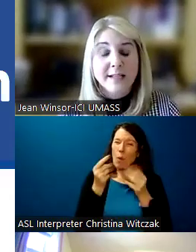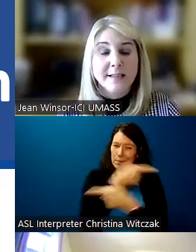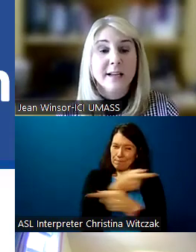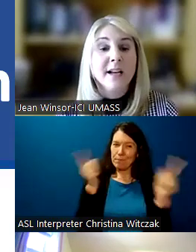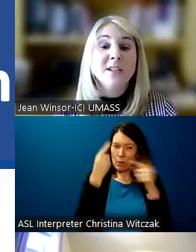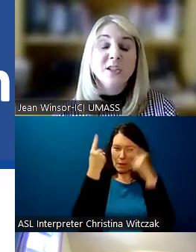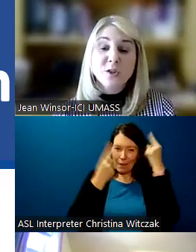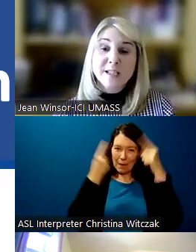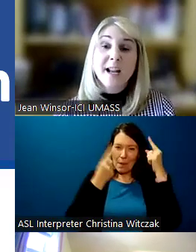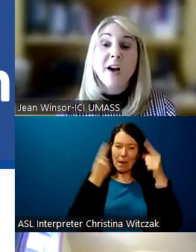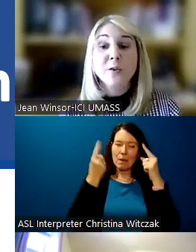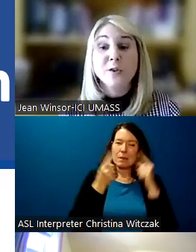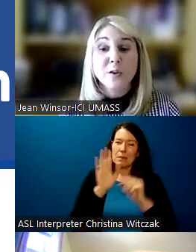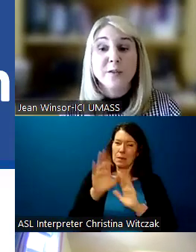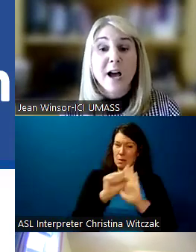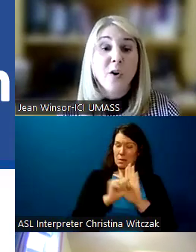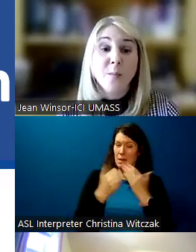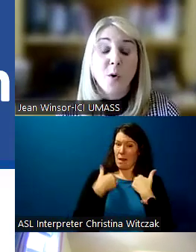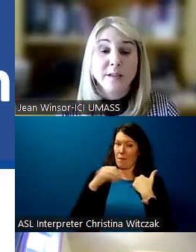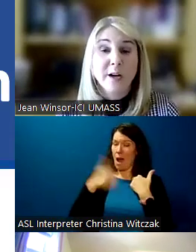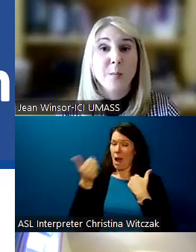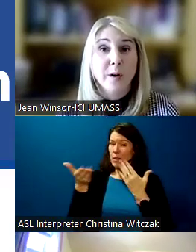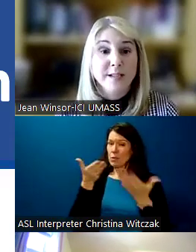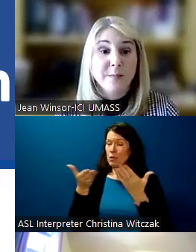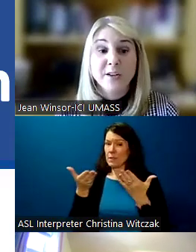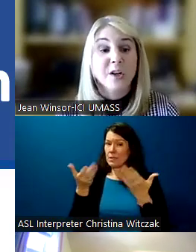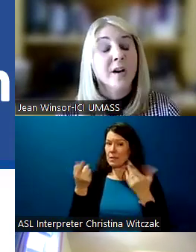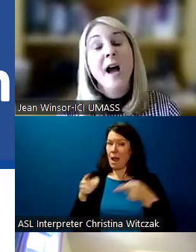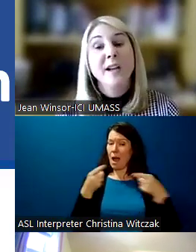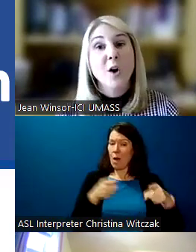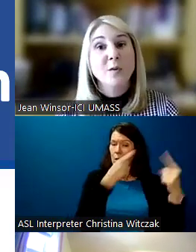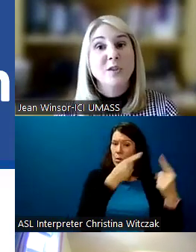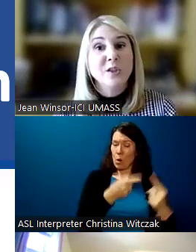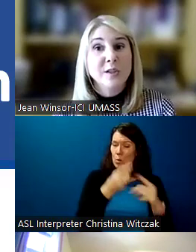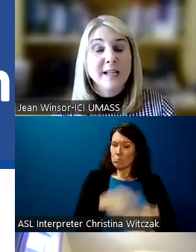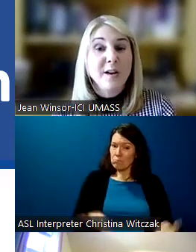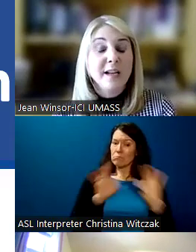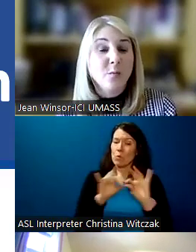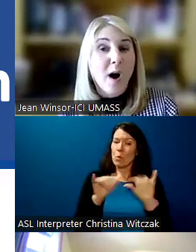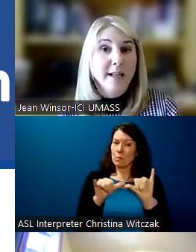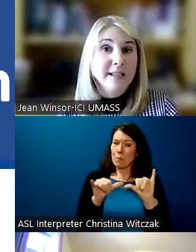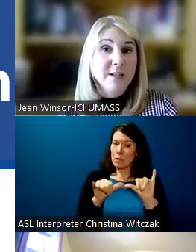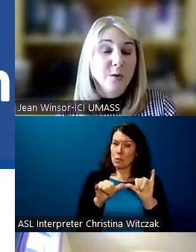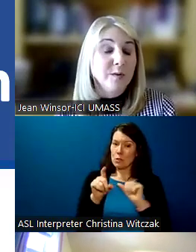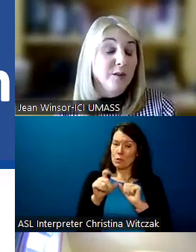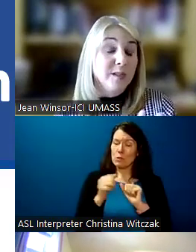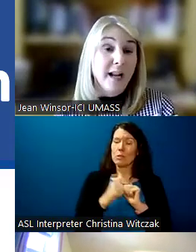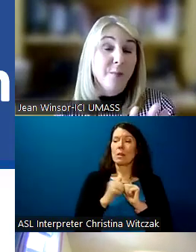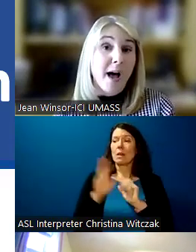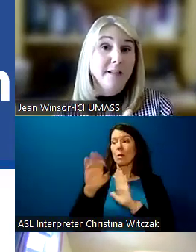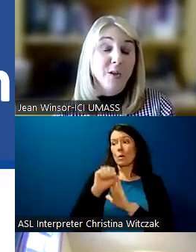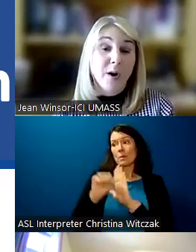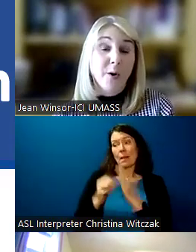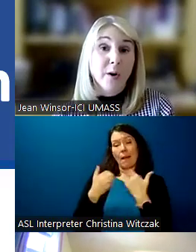about is, does your state have other service outcome goals that are important to measure? Does your state